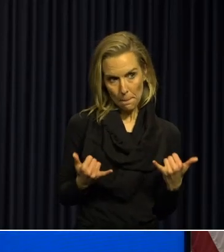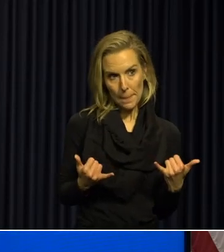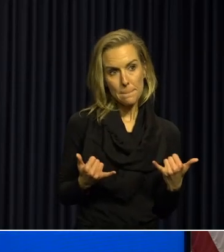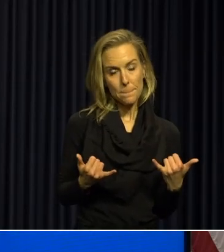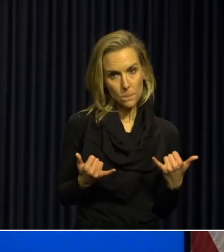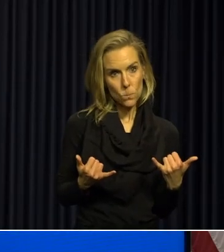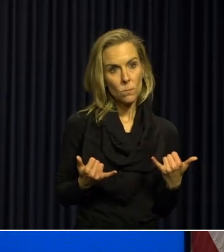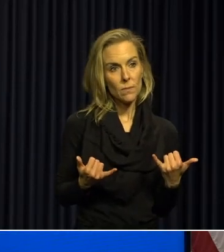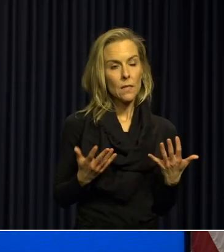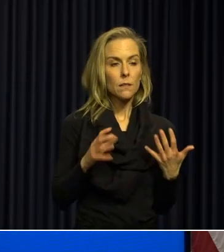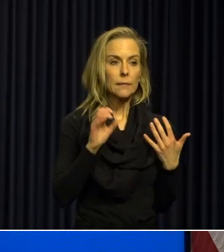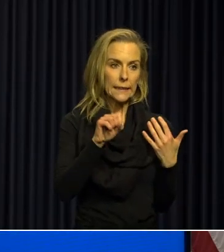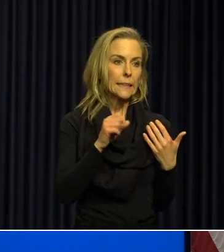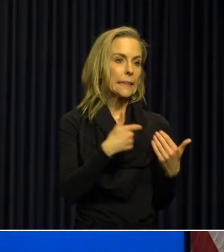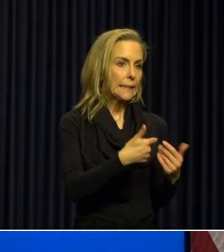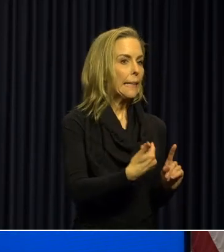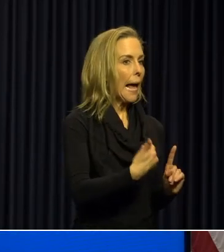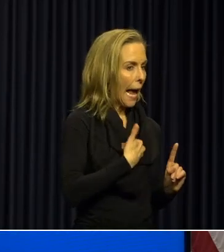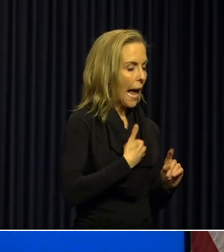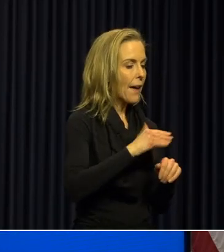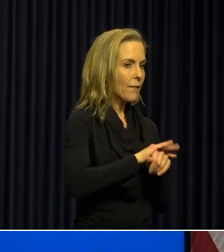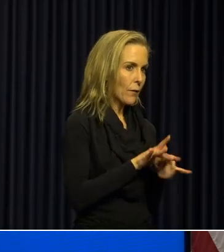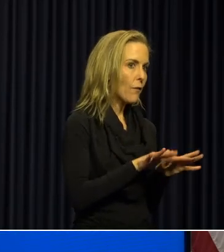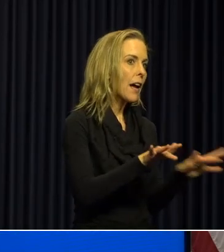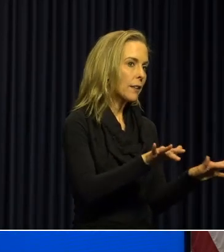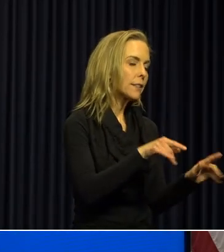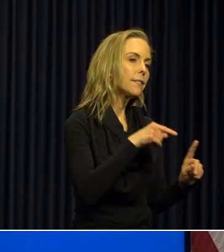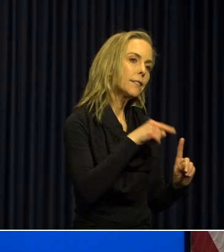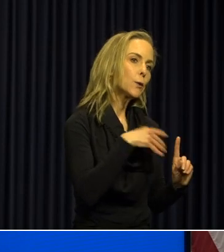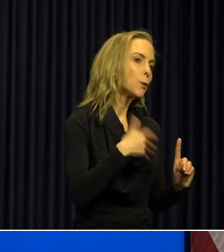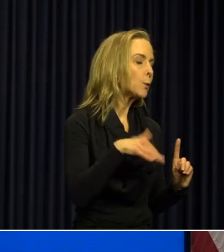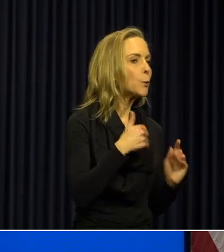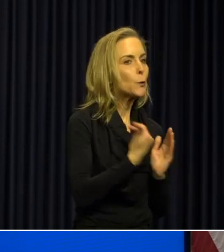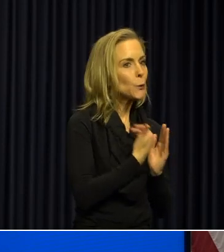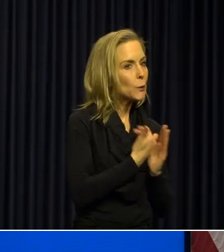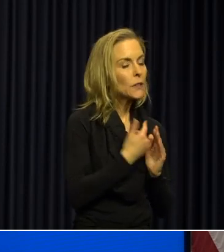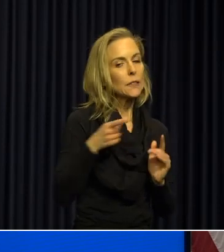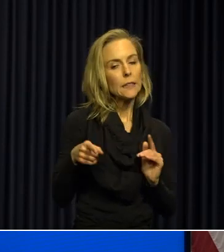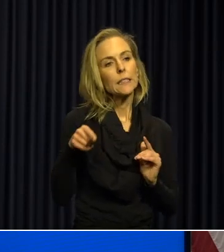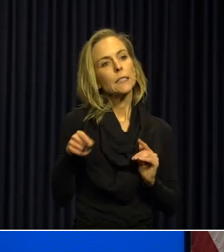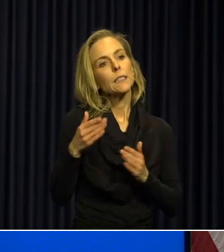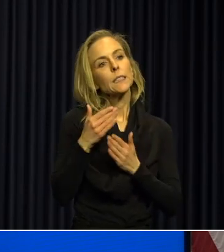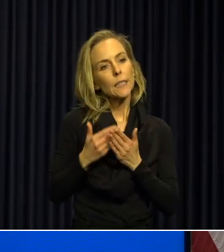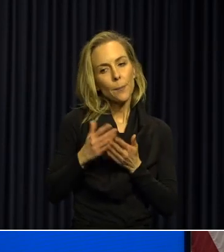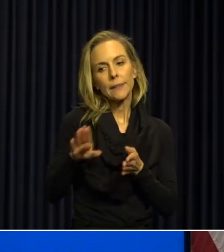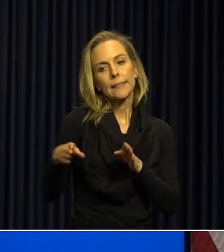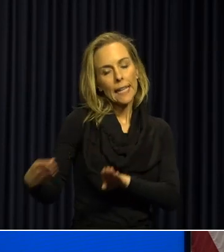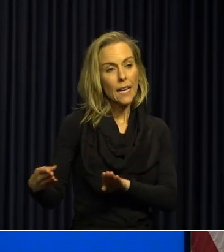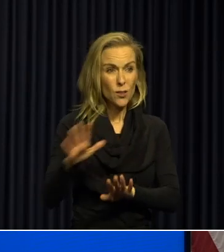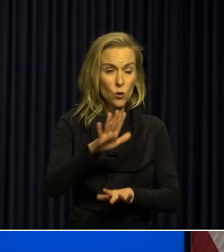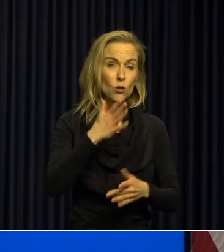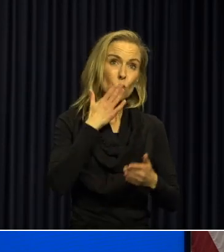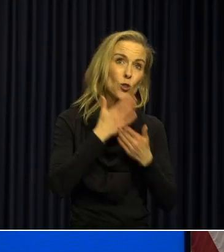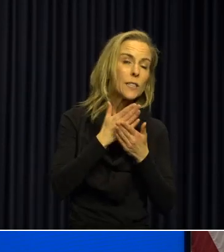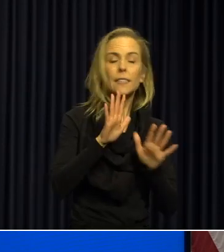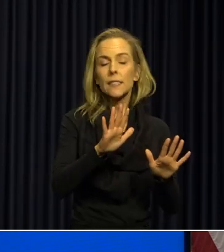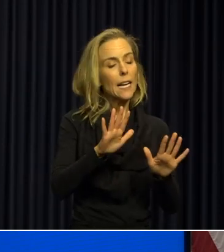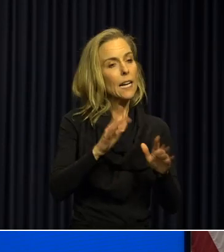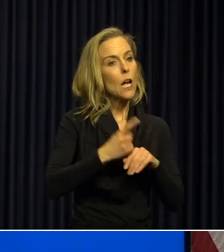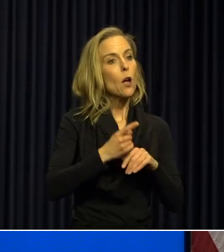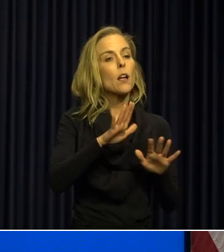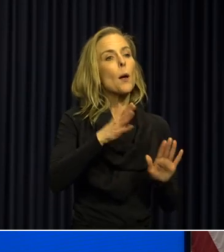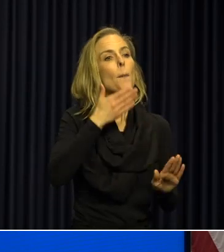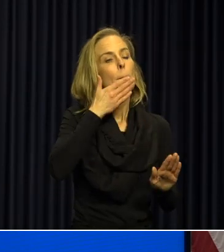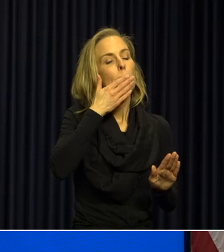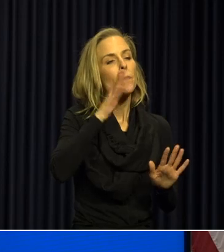while we have new cases and while we have new deaths, which is hard to say that something can be a good day, it's not a good day, we have a better